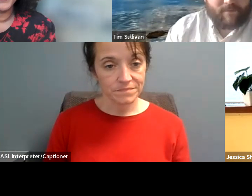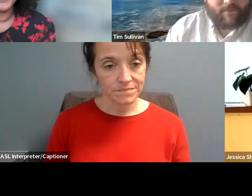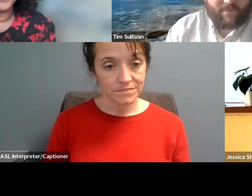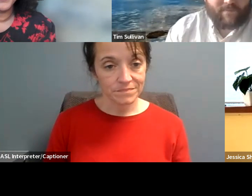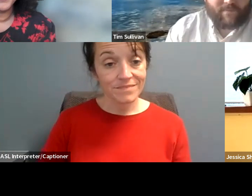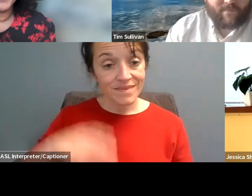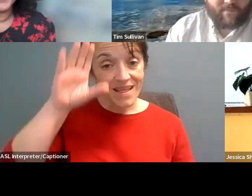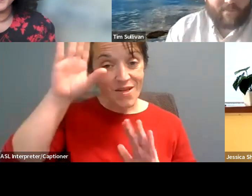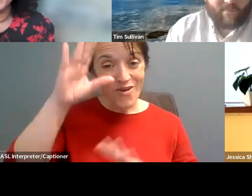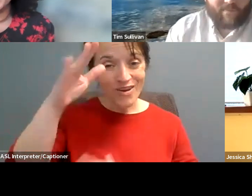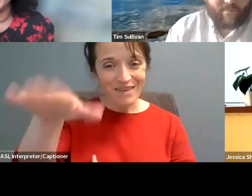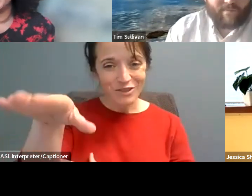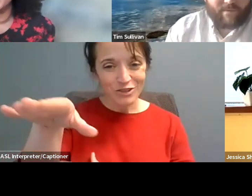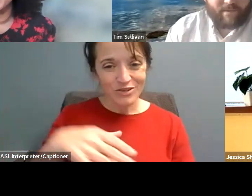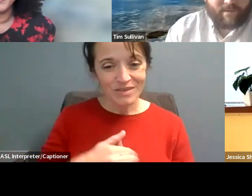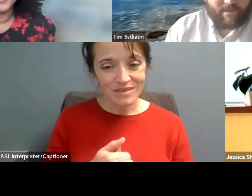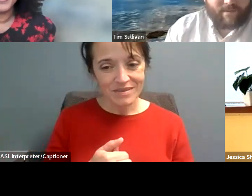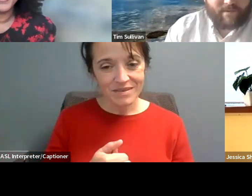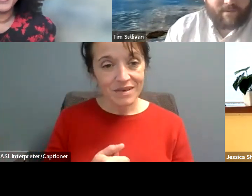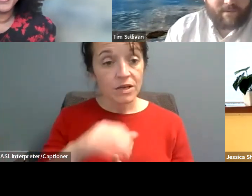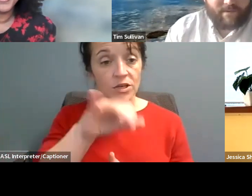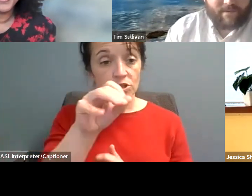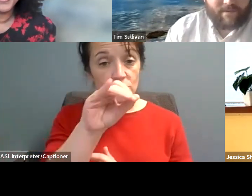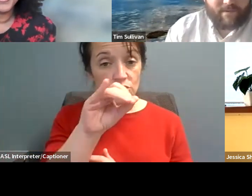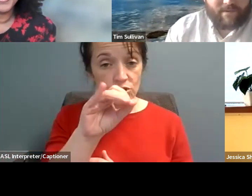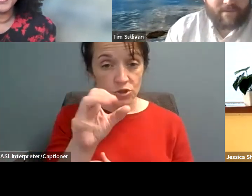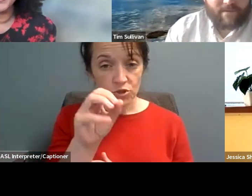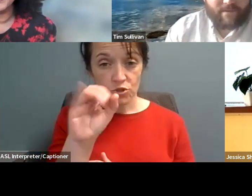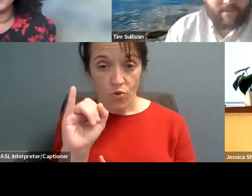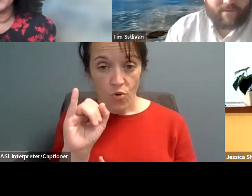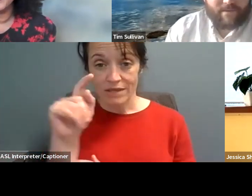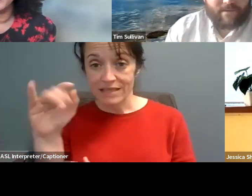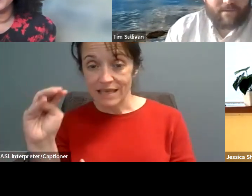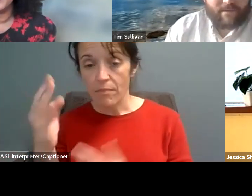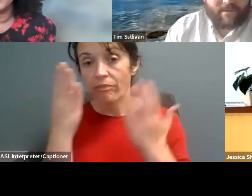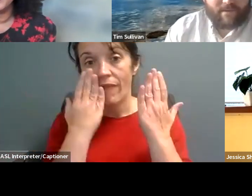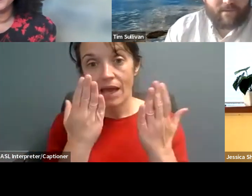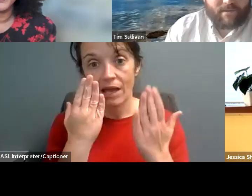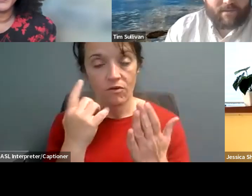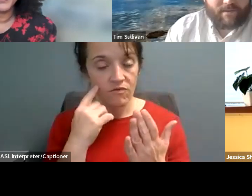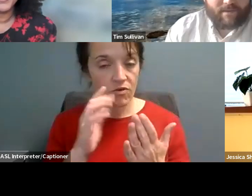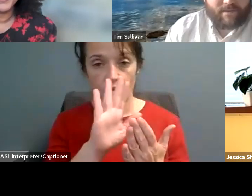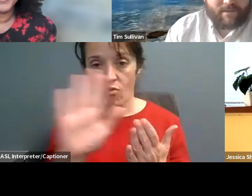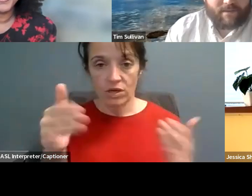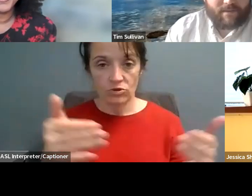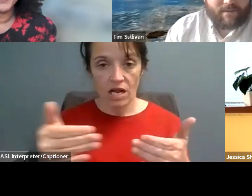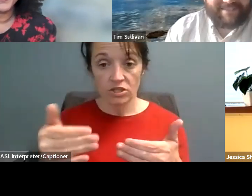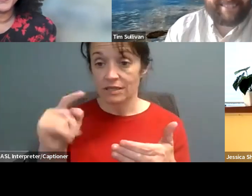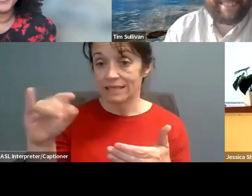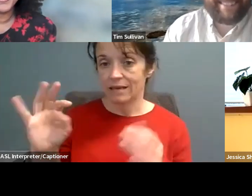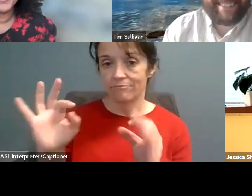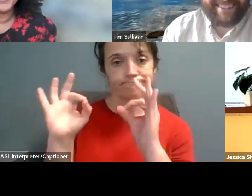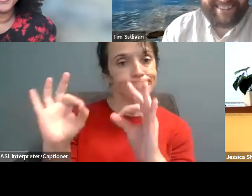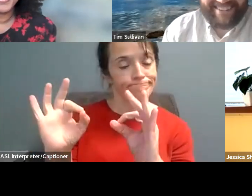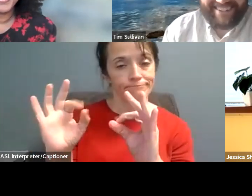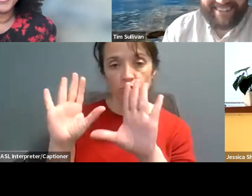Good afternoon, everyone. Joy and Tim, thank you both for that really fantastic. Tim, you did an outstanding job outlining